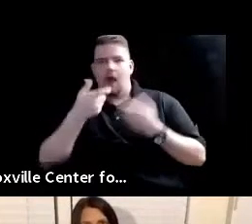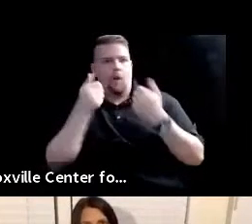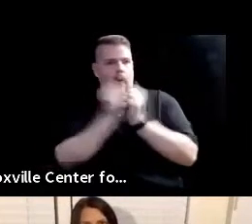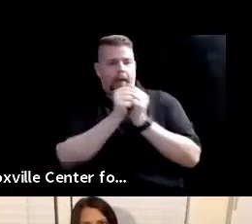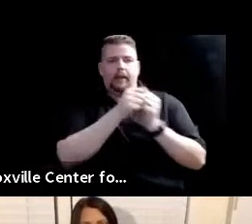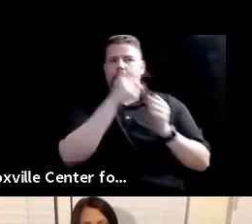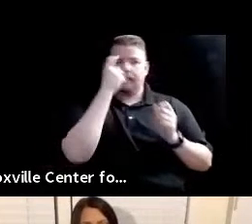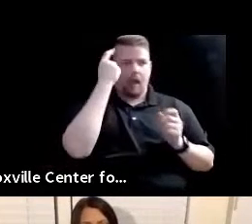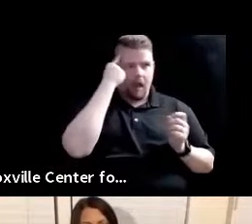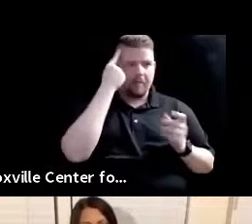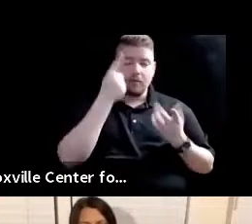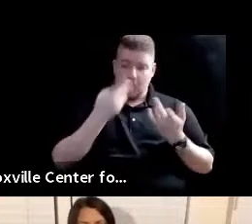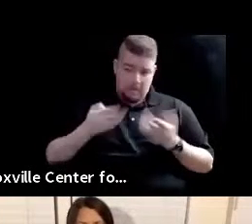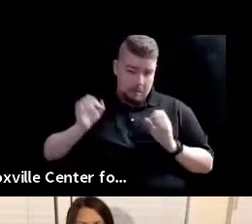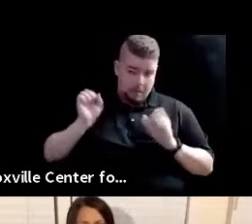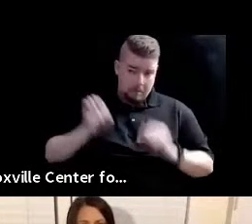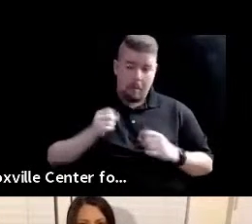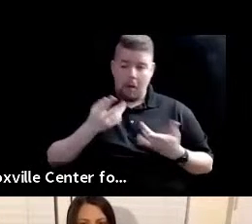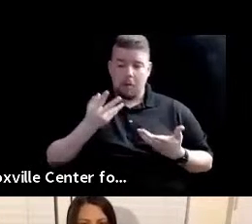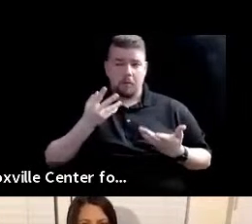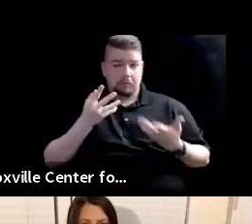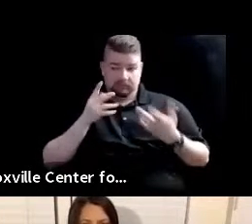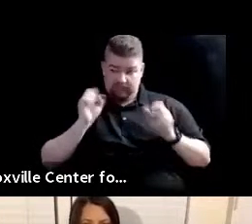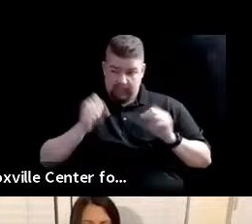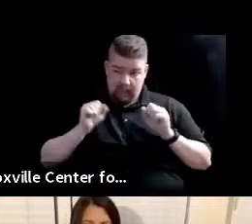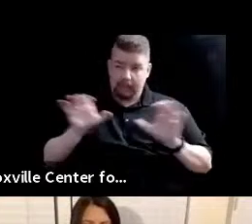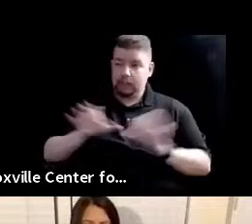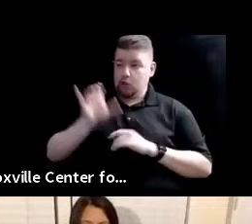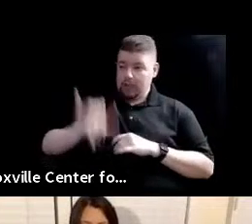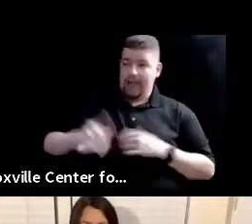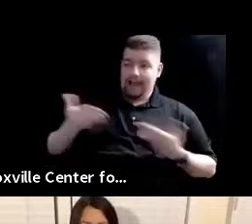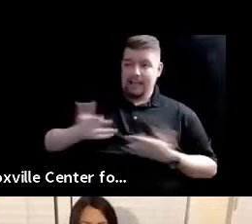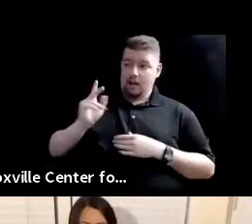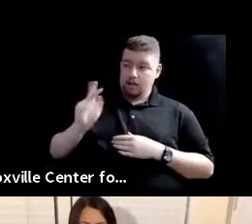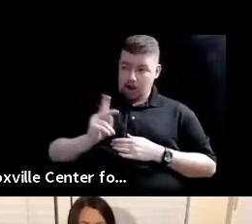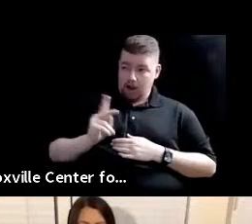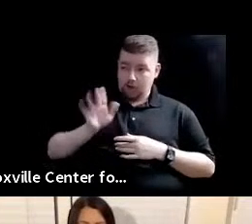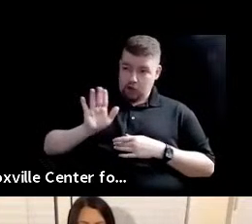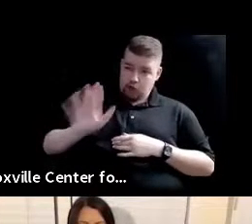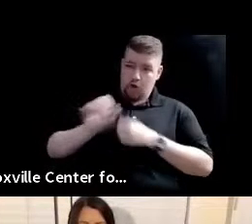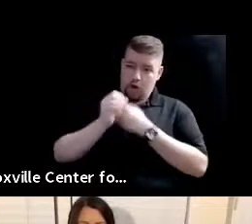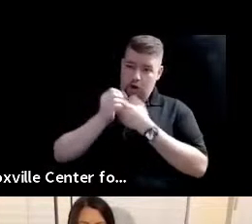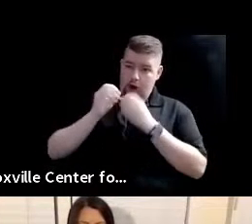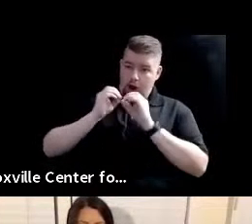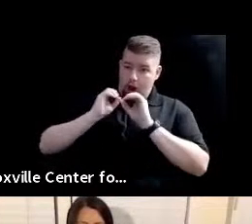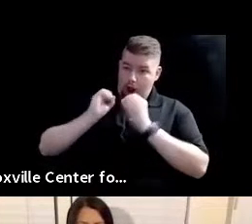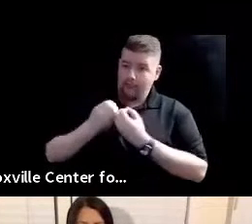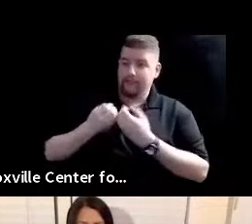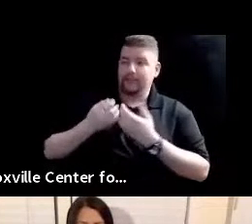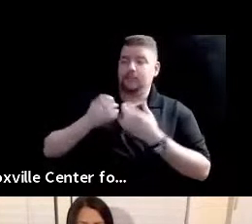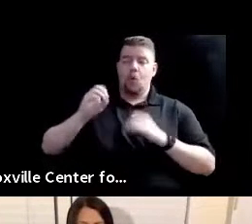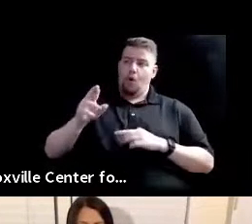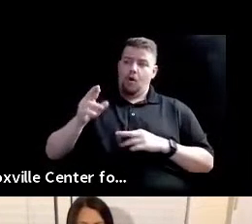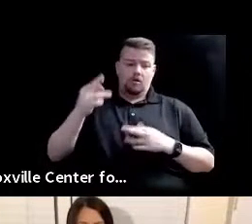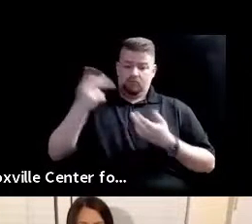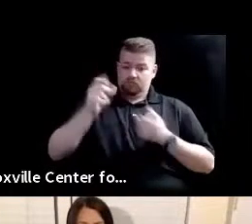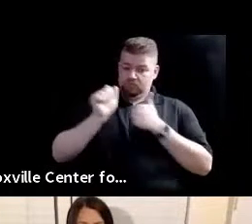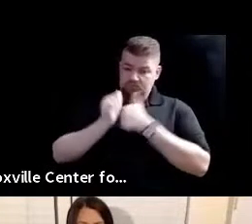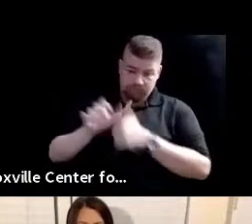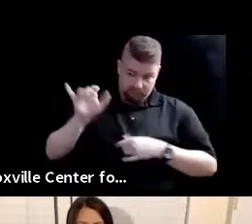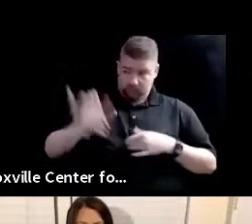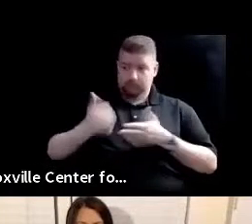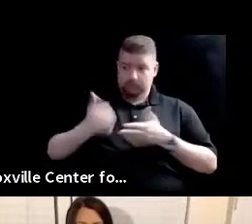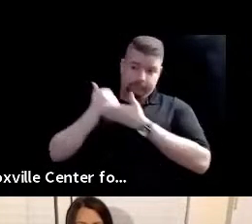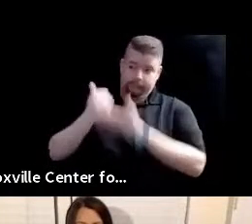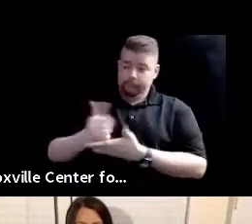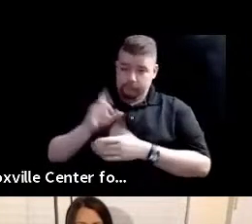that's something that is possible that could be pursued by your office or something like that to help